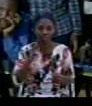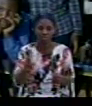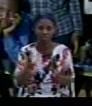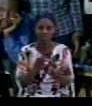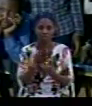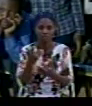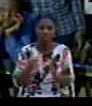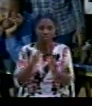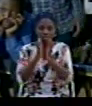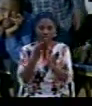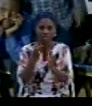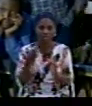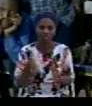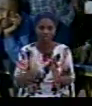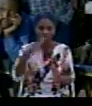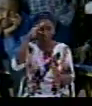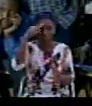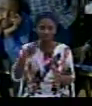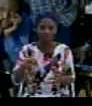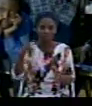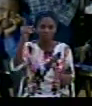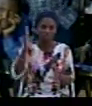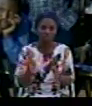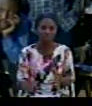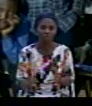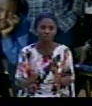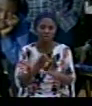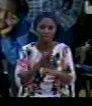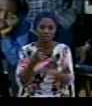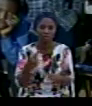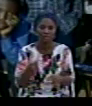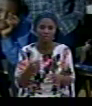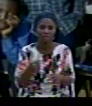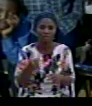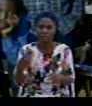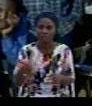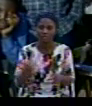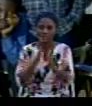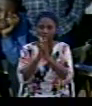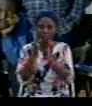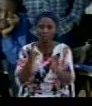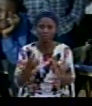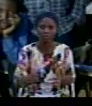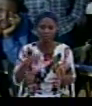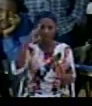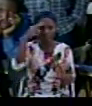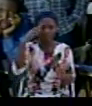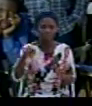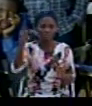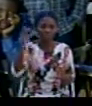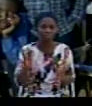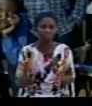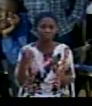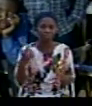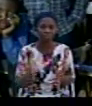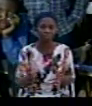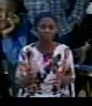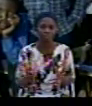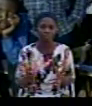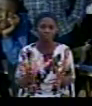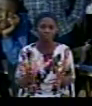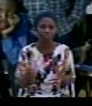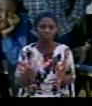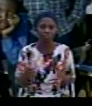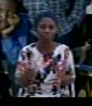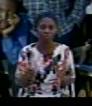severe pain at her jaw. And after the prayer of the man of God, the pain disappeared. Praise the Lord.